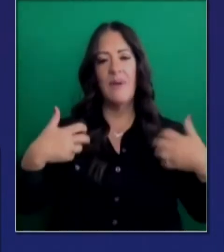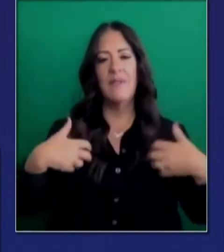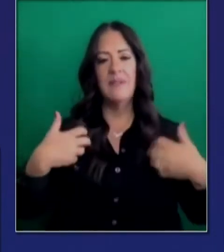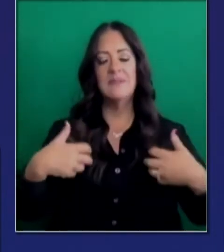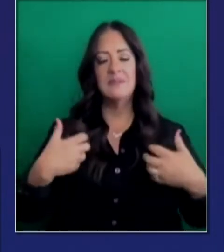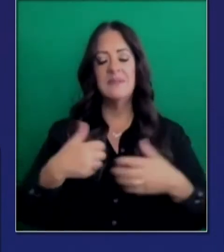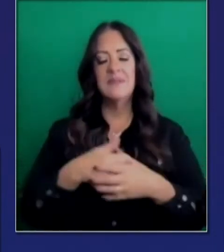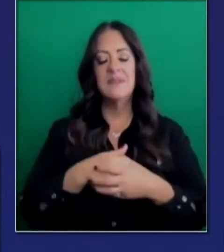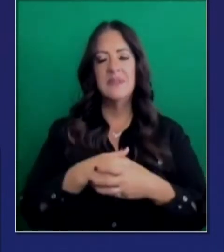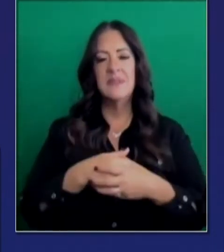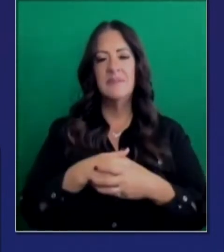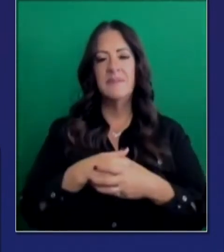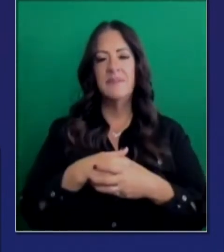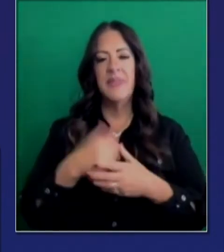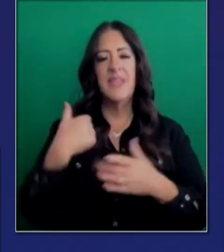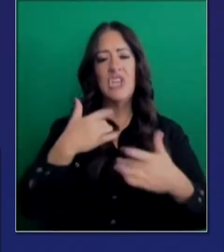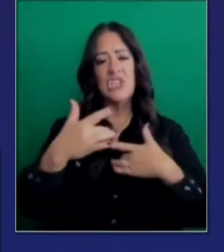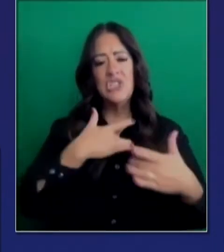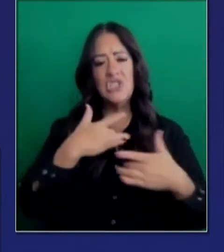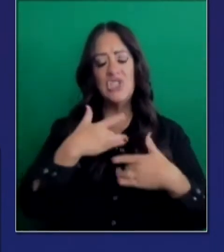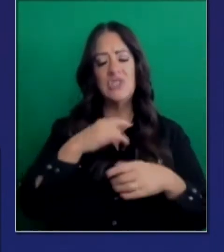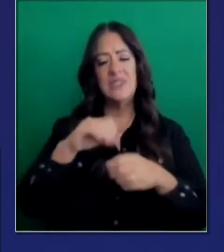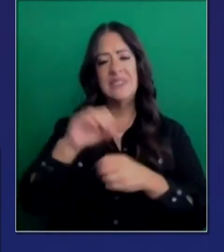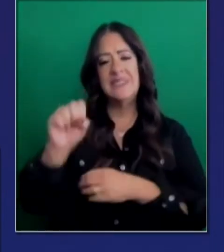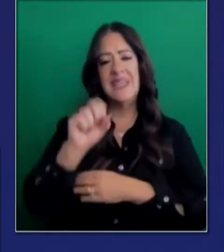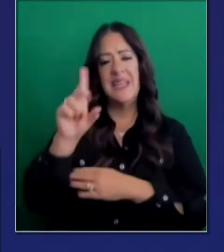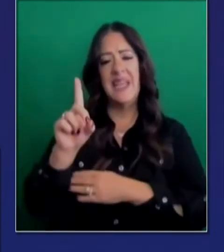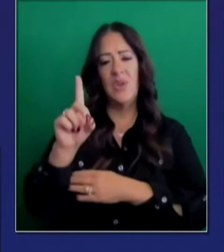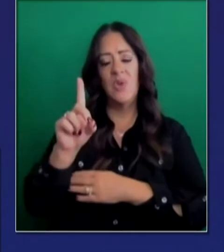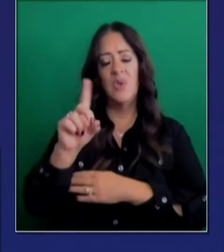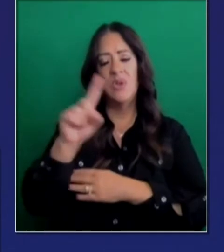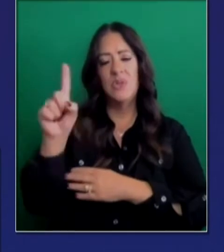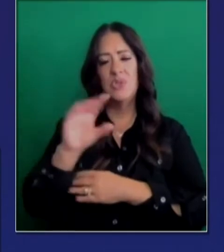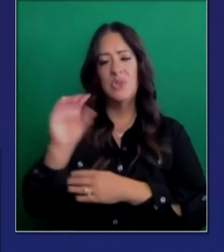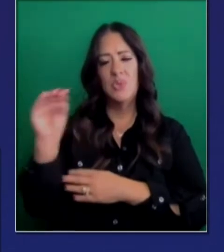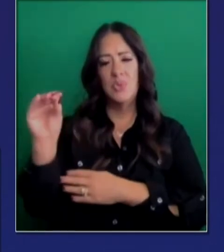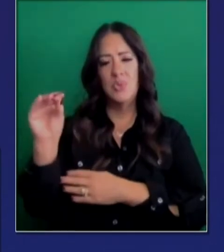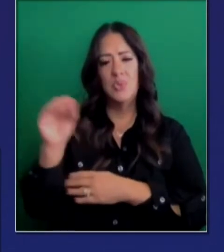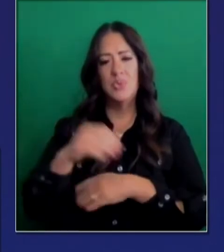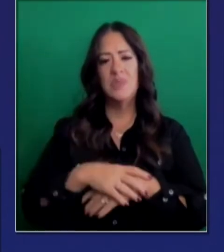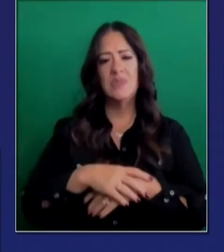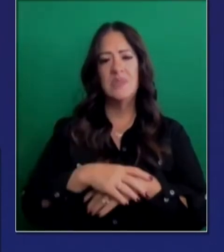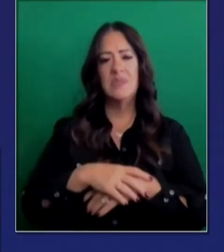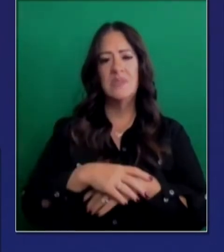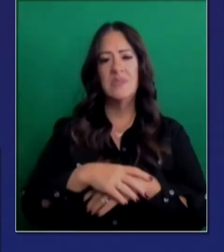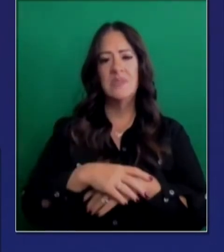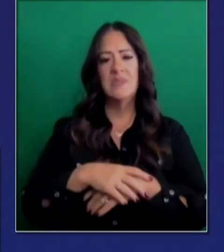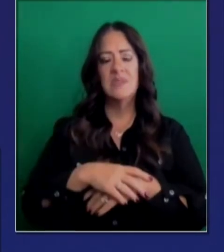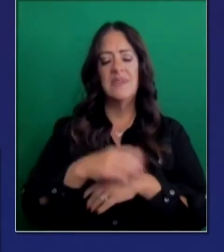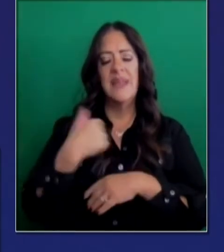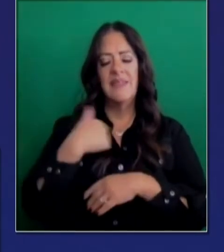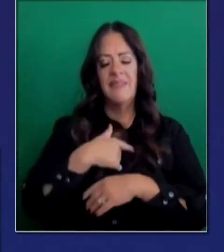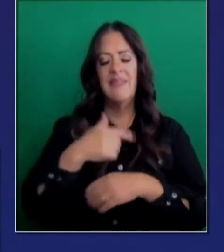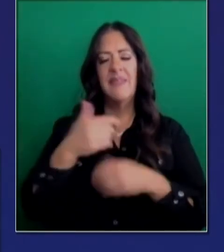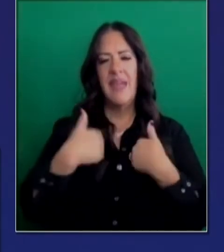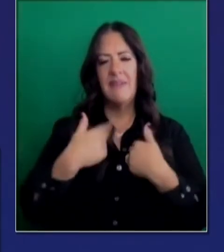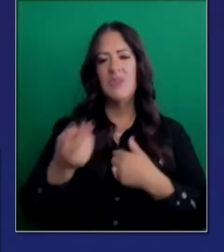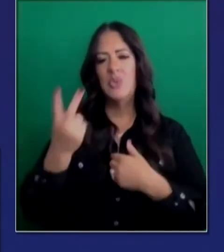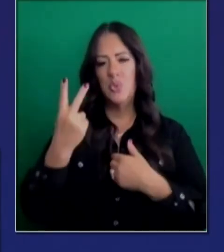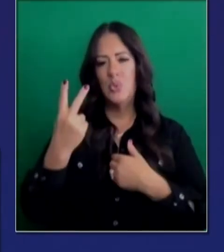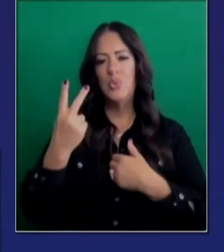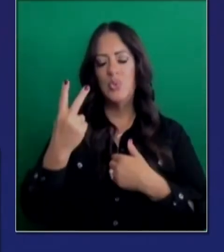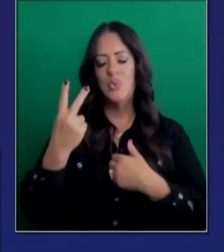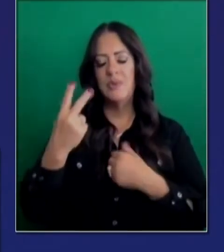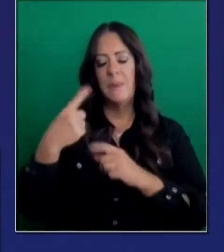San Diego Zoo, best of the best. They've tested now formally 2 positive, but 3 are symptomatic, and